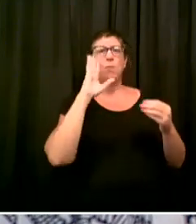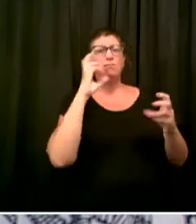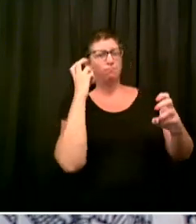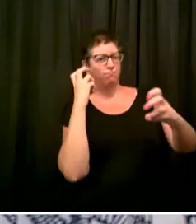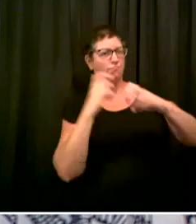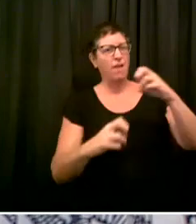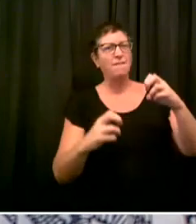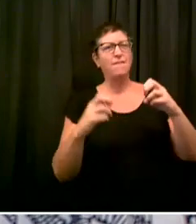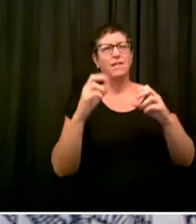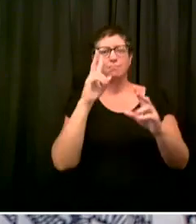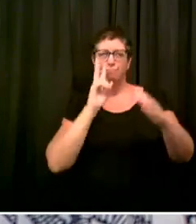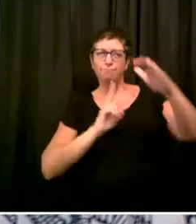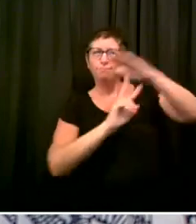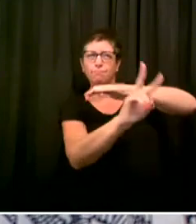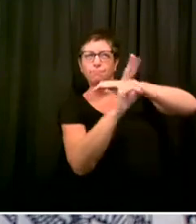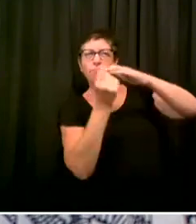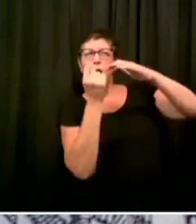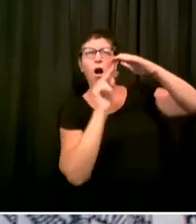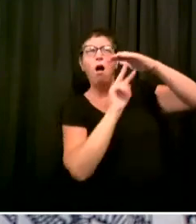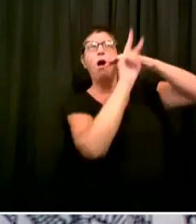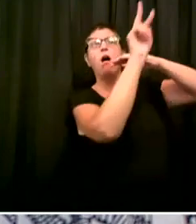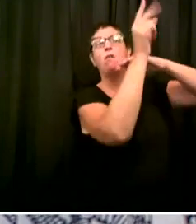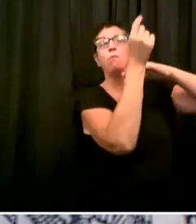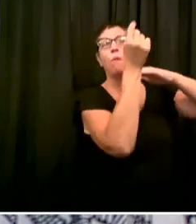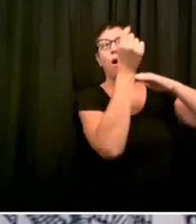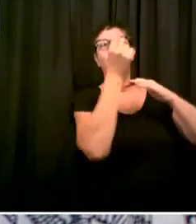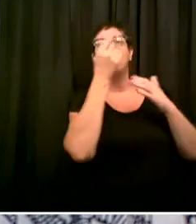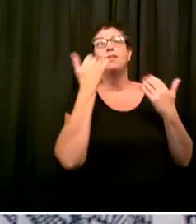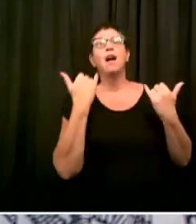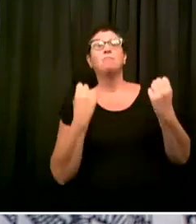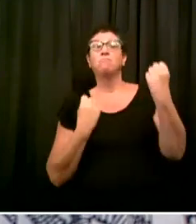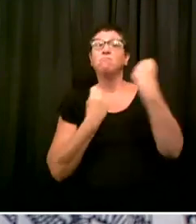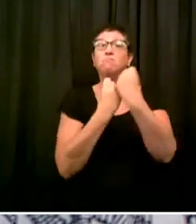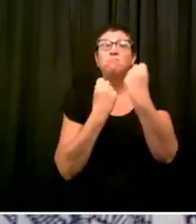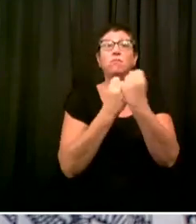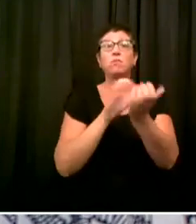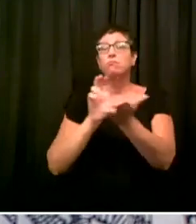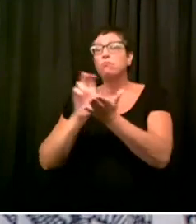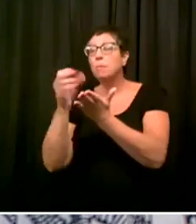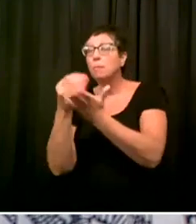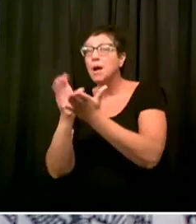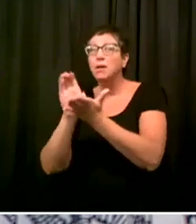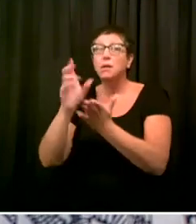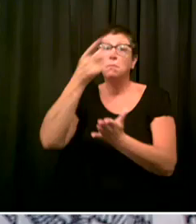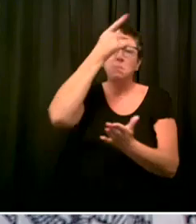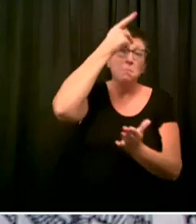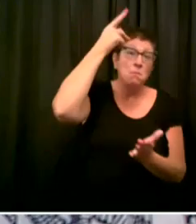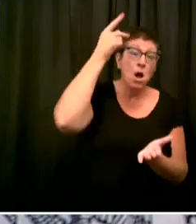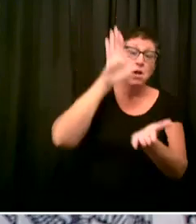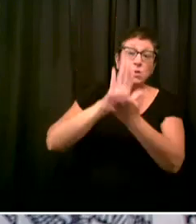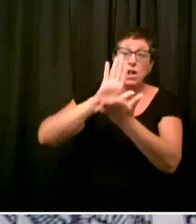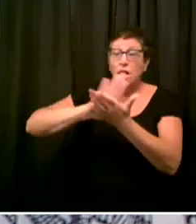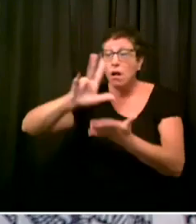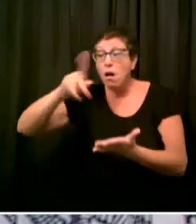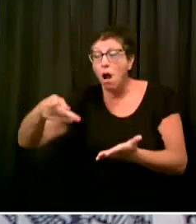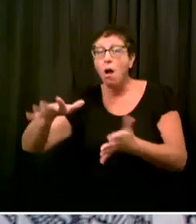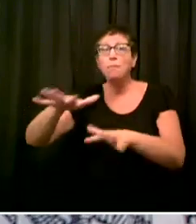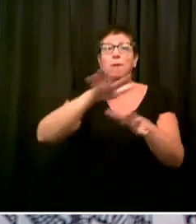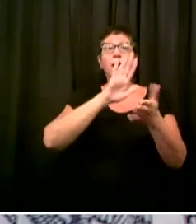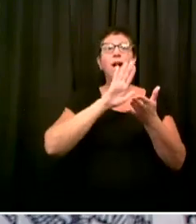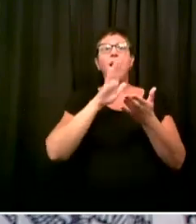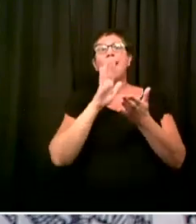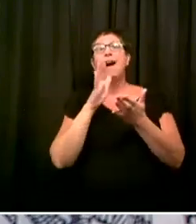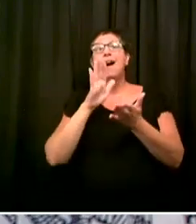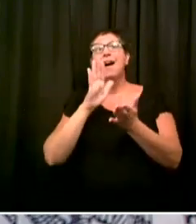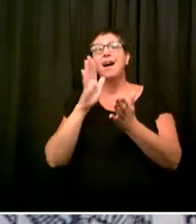sponsoring park cleanups and asking businesses to take ownership of their curbs and clean the curbs and that sort of thing. I'm